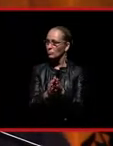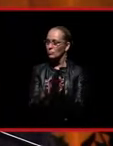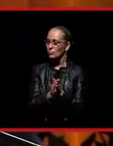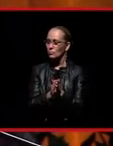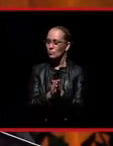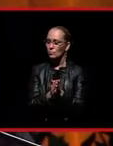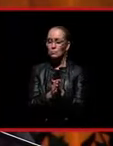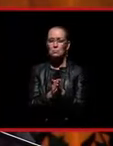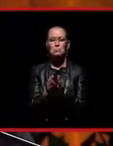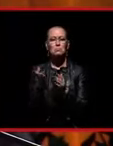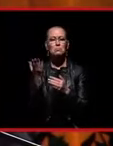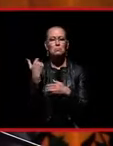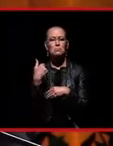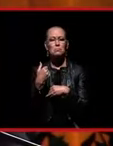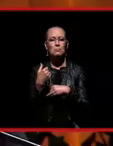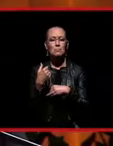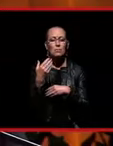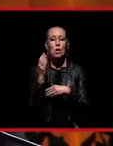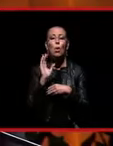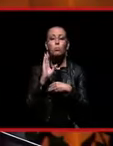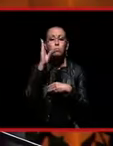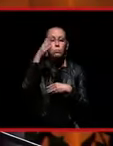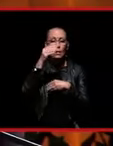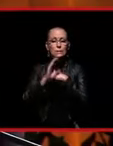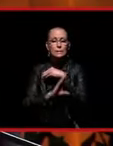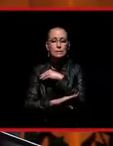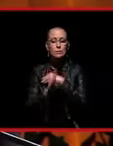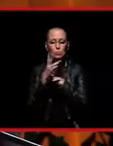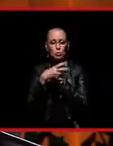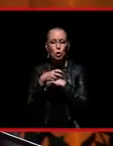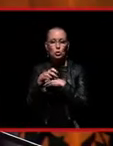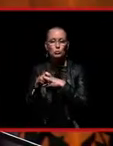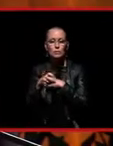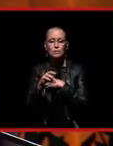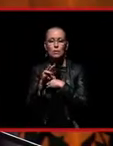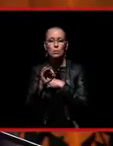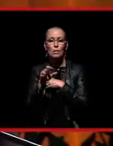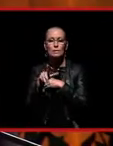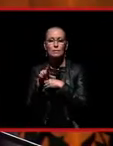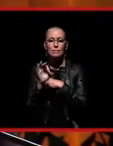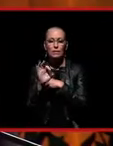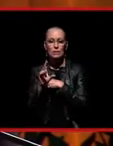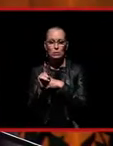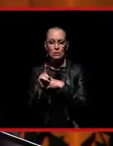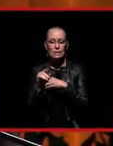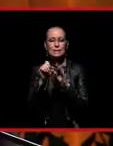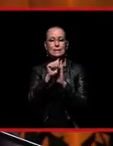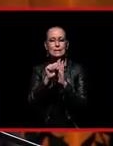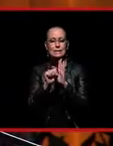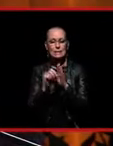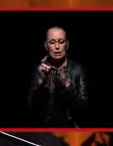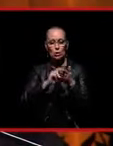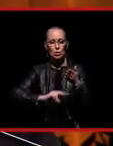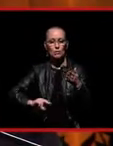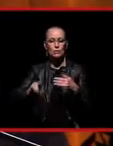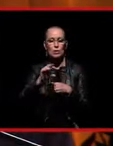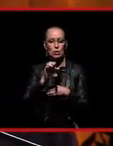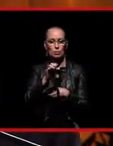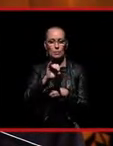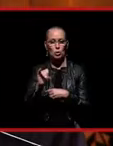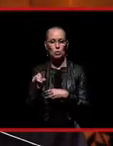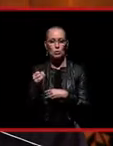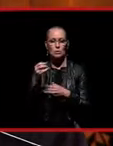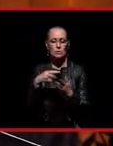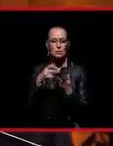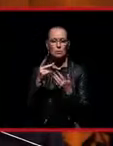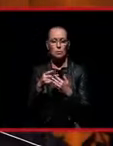In September, she will transfer as a junior to Westfield State University's Criminal Justice Program. On May